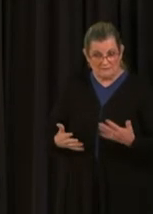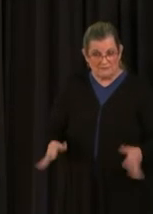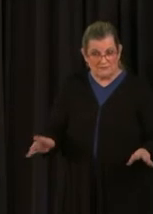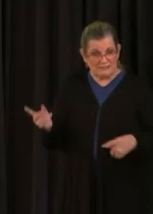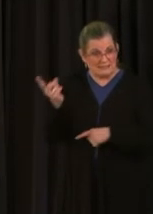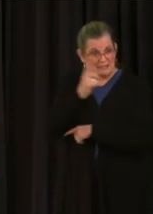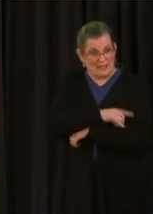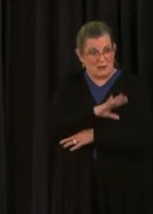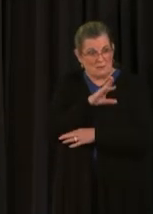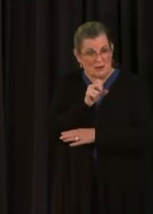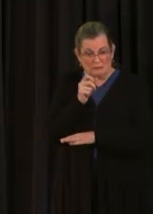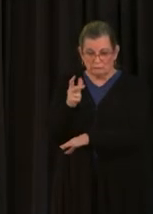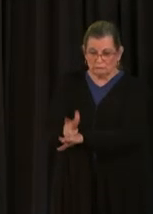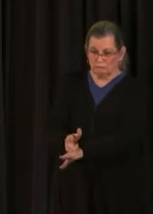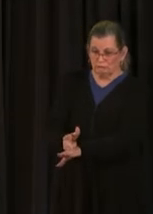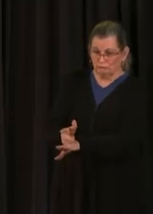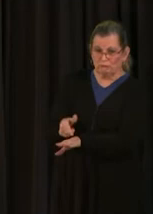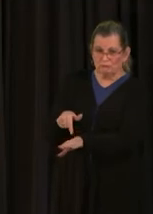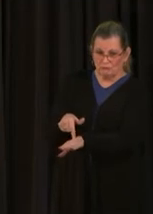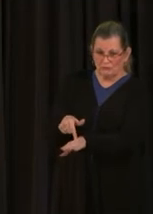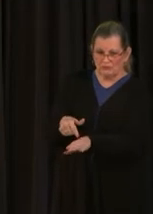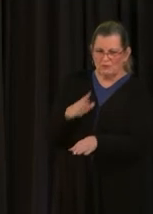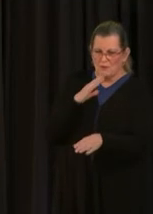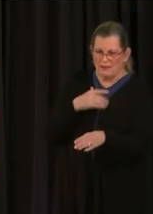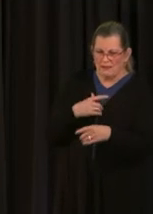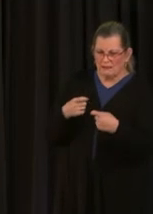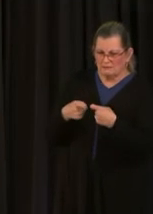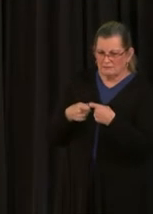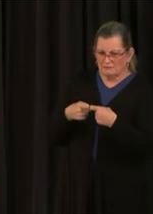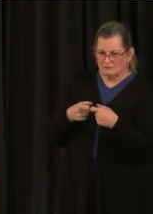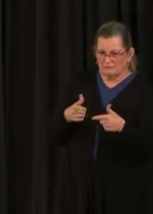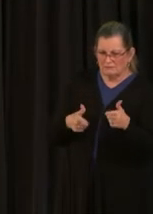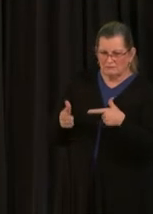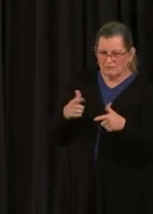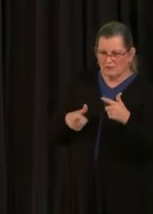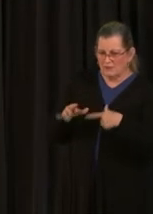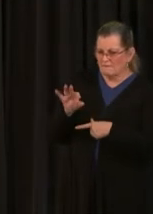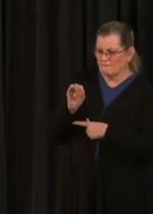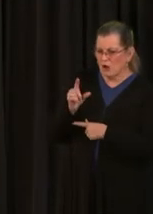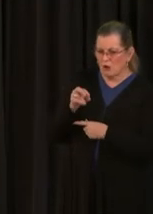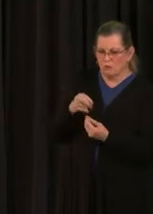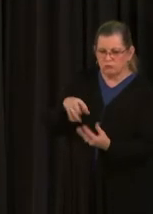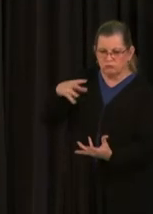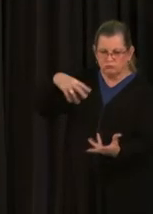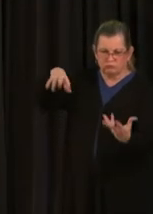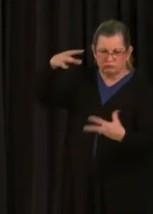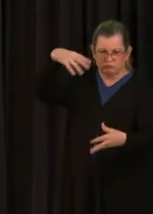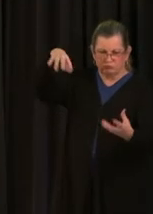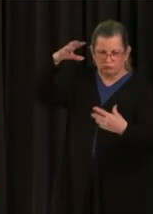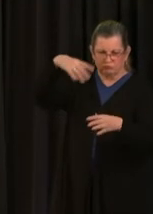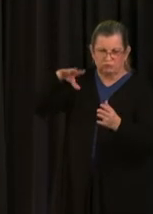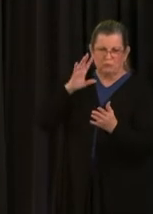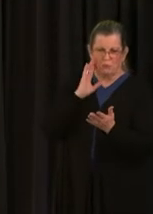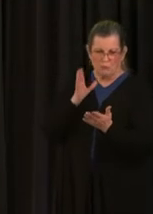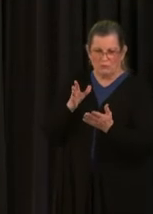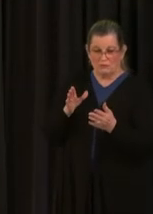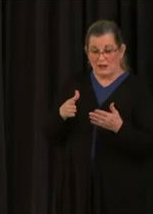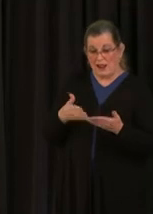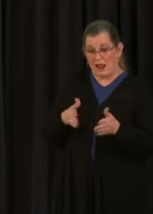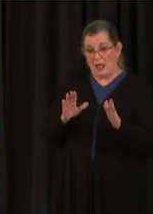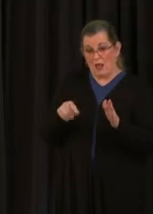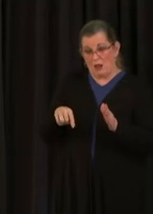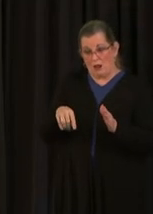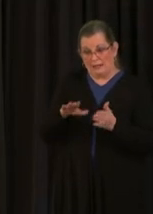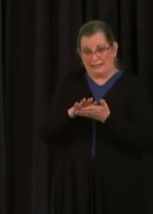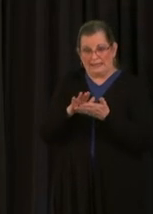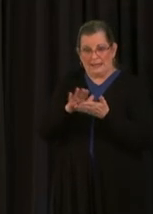developed a bus safety kit, and that kit will further go into detail with some of the things that we've done. At